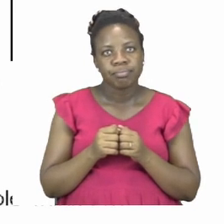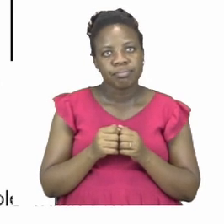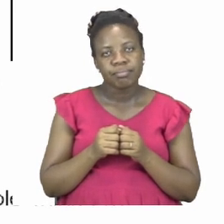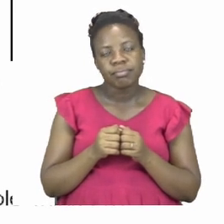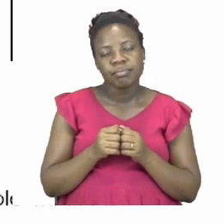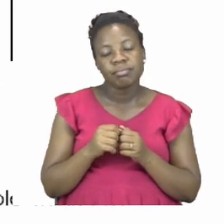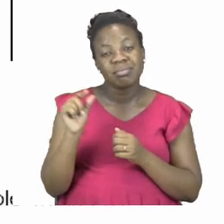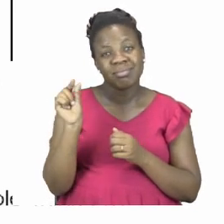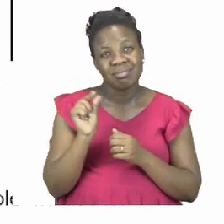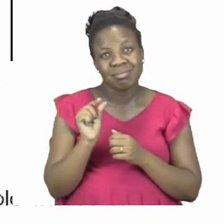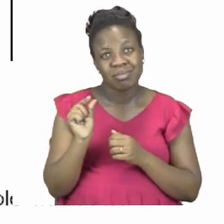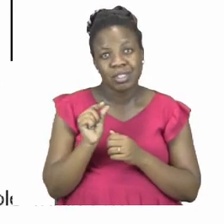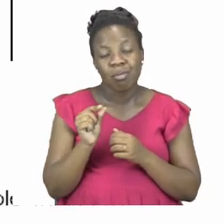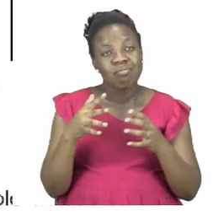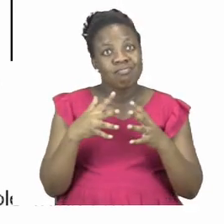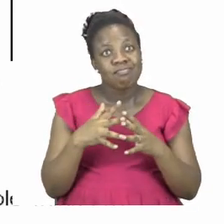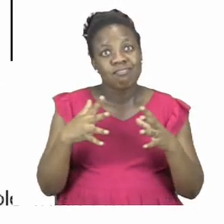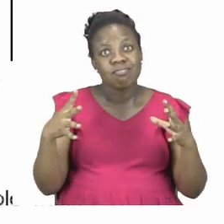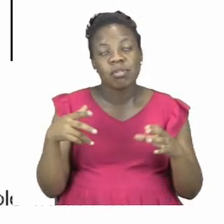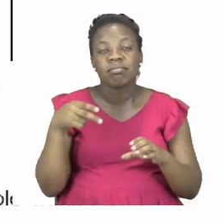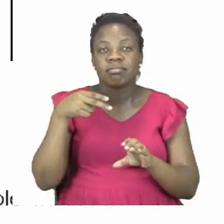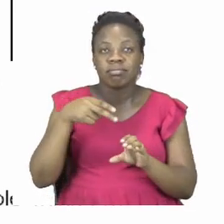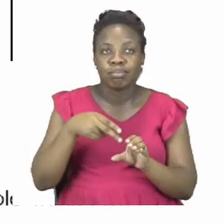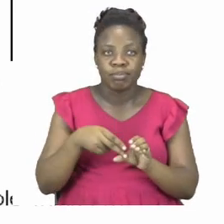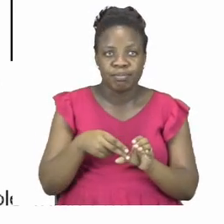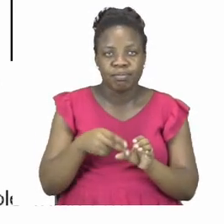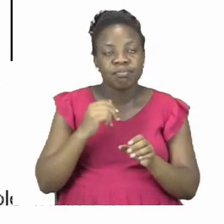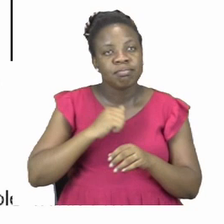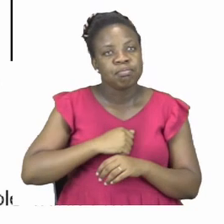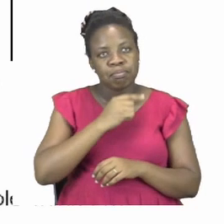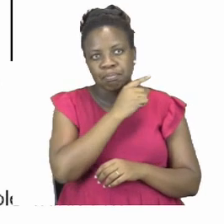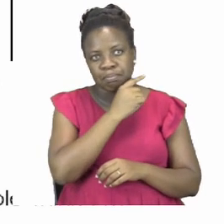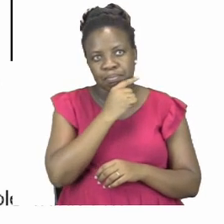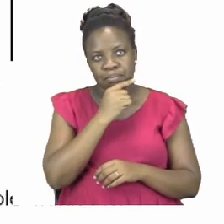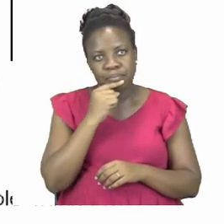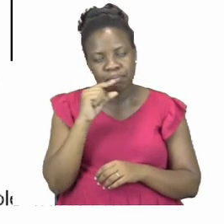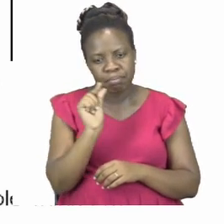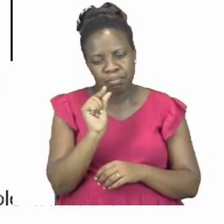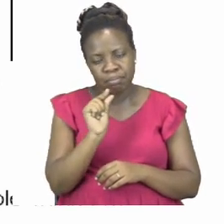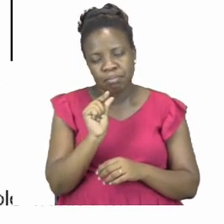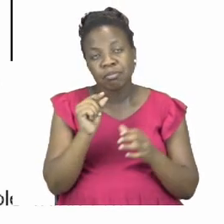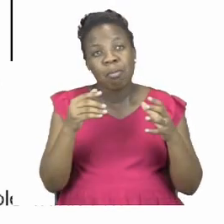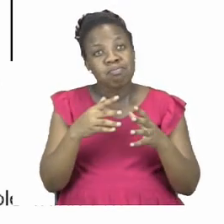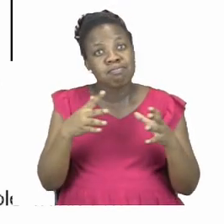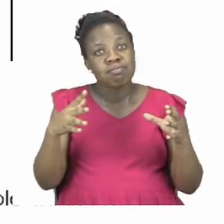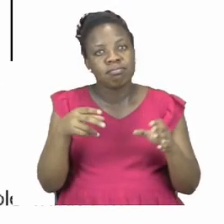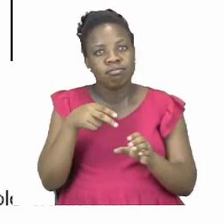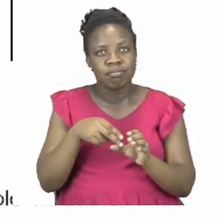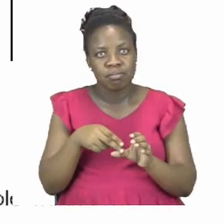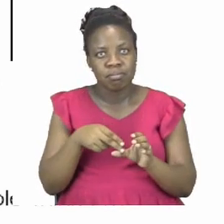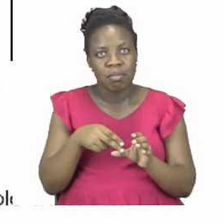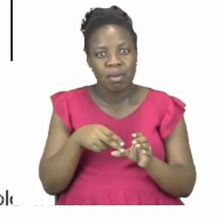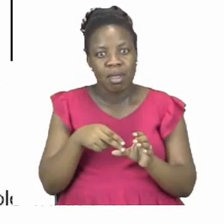The Tale of Little Big Fuel. My name is Little Big